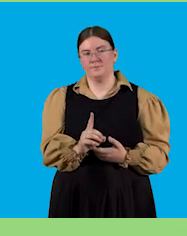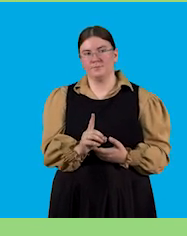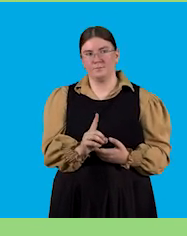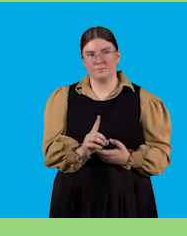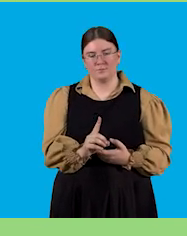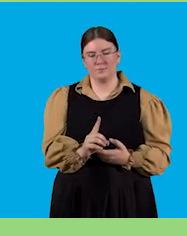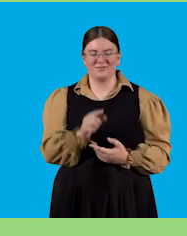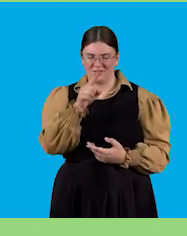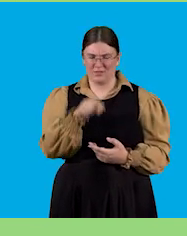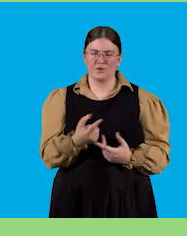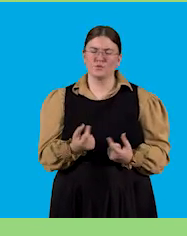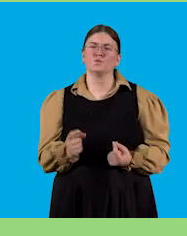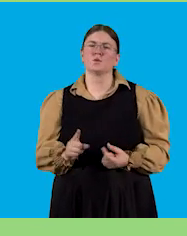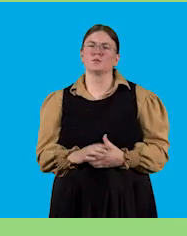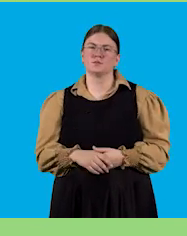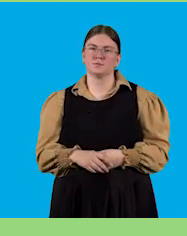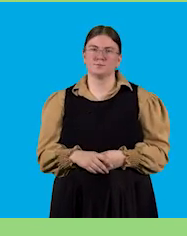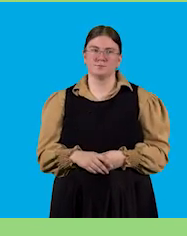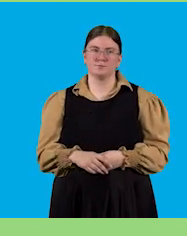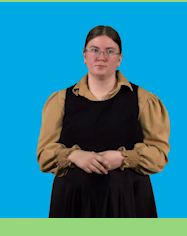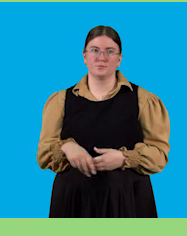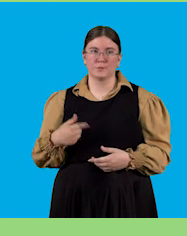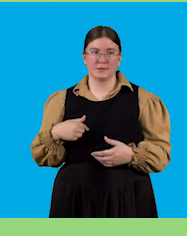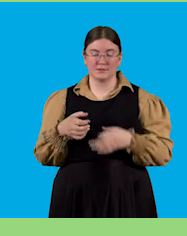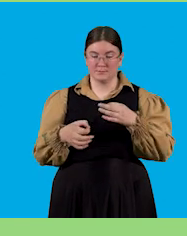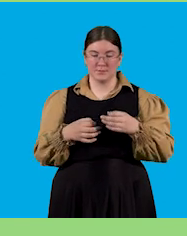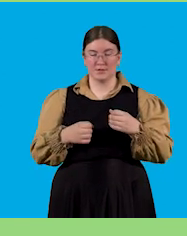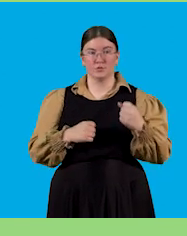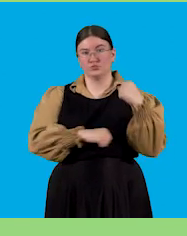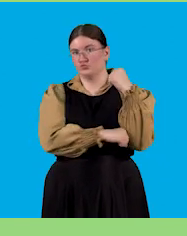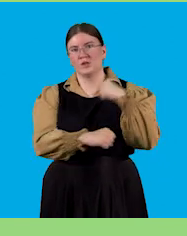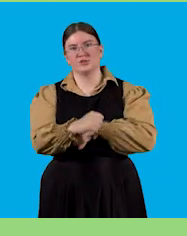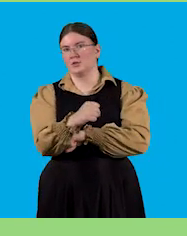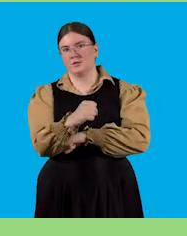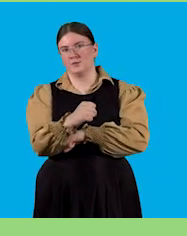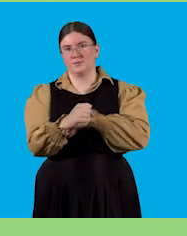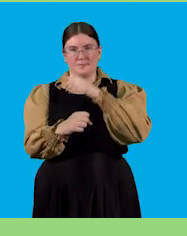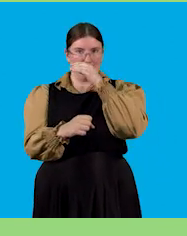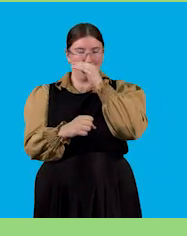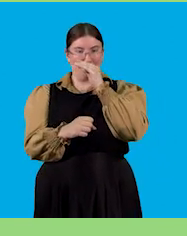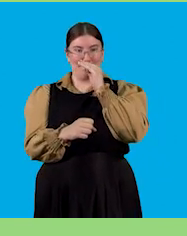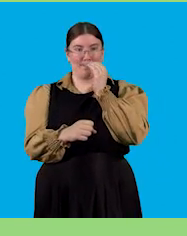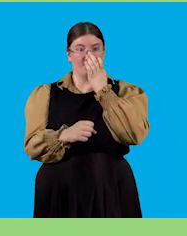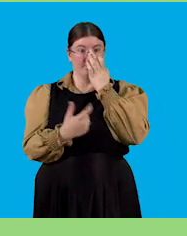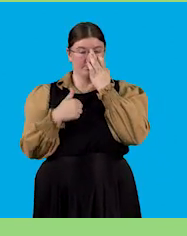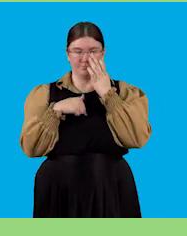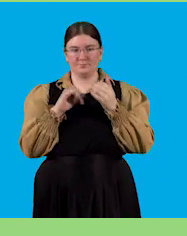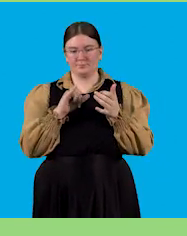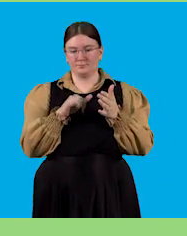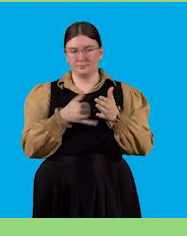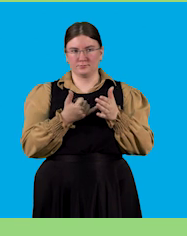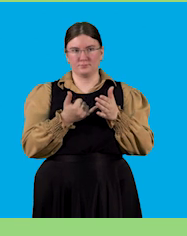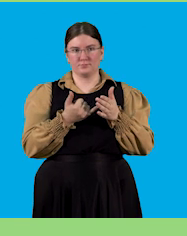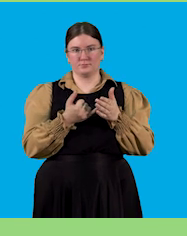perform their function. We are not going to mention how they are structurally adapted to perform their function, but we are going to